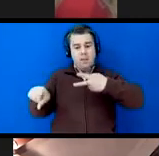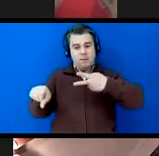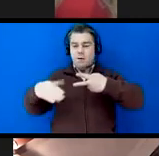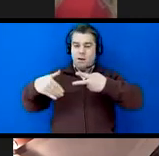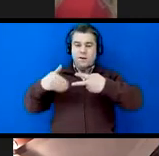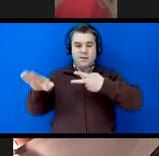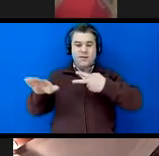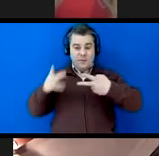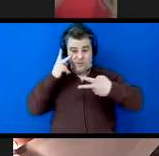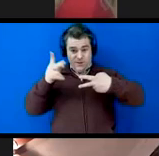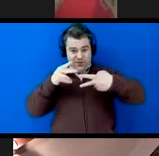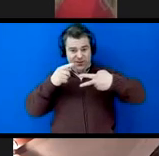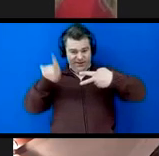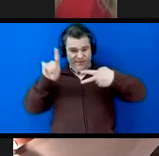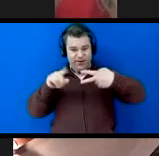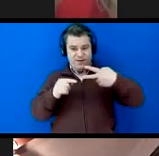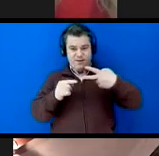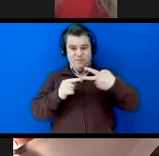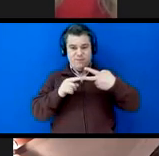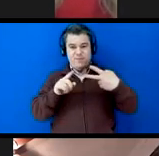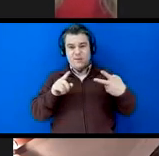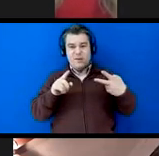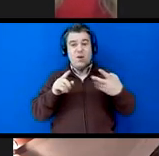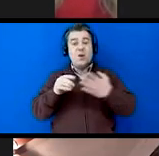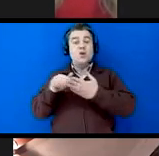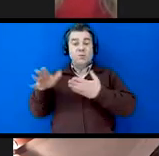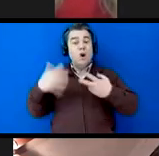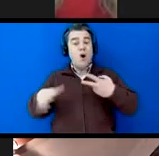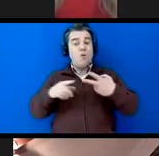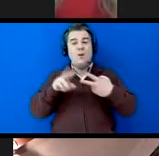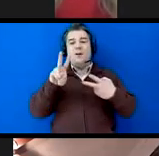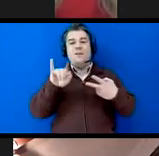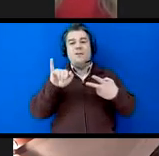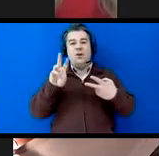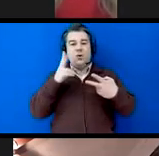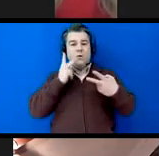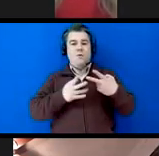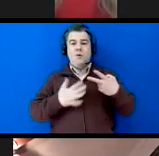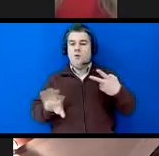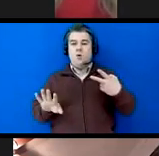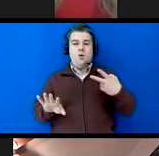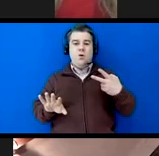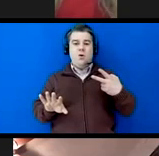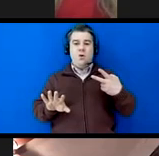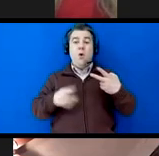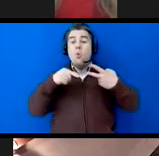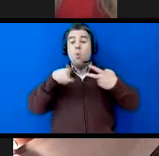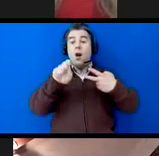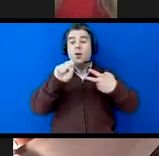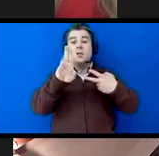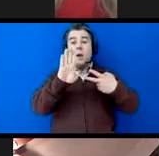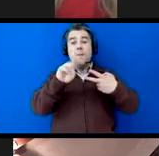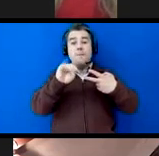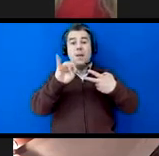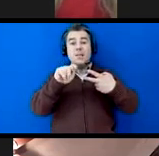the difference here. Here, since it's already shipped, all I can do is view the tracking information. But while it's in the submitted status,